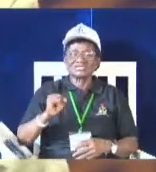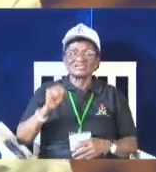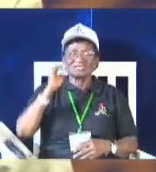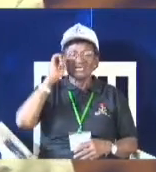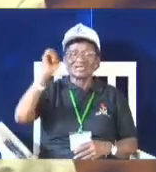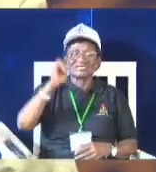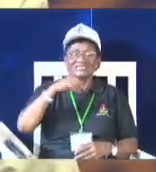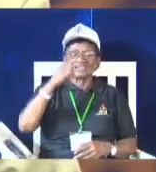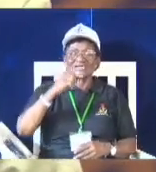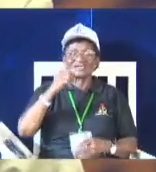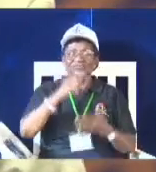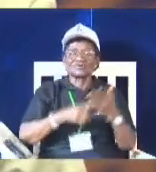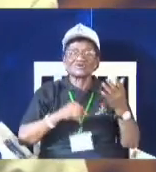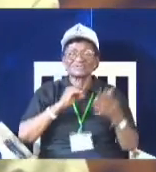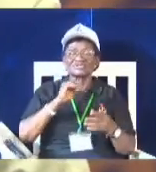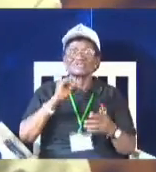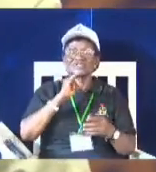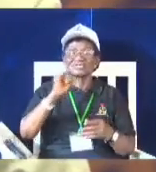problem?"